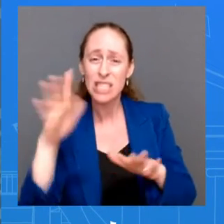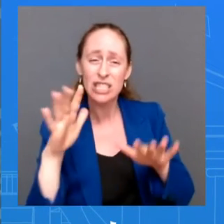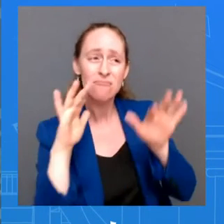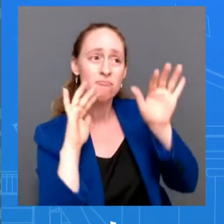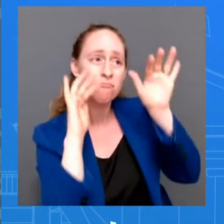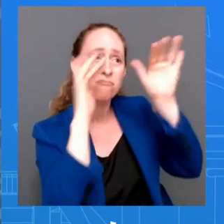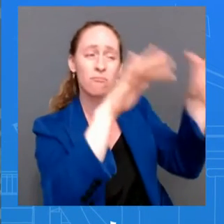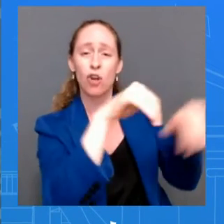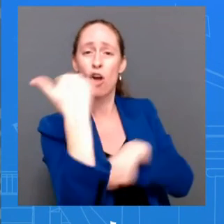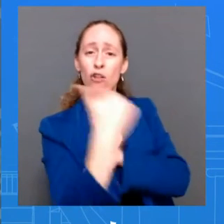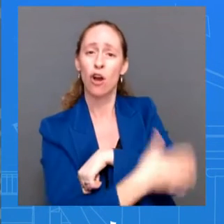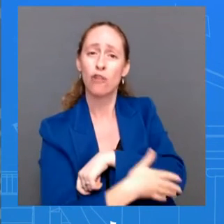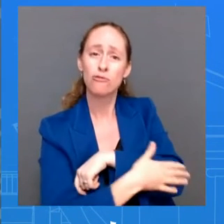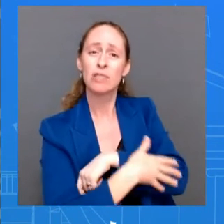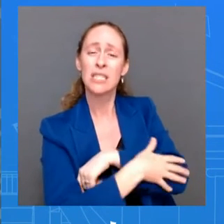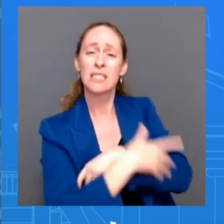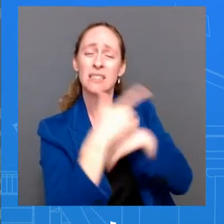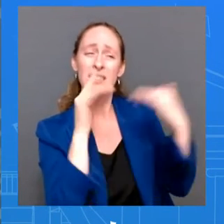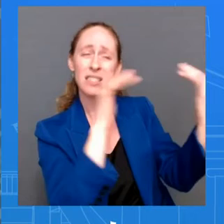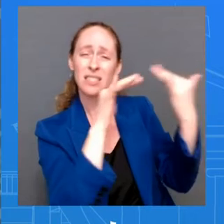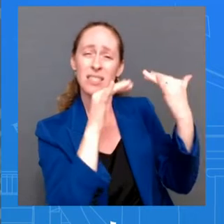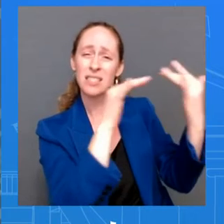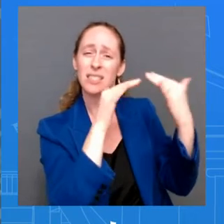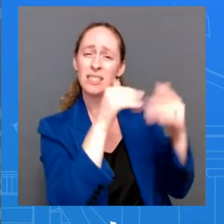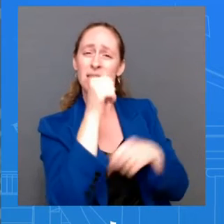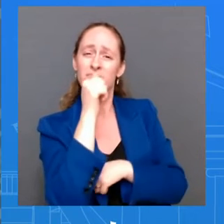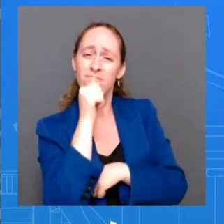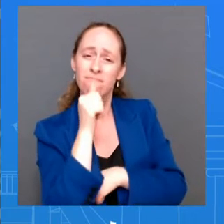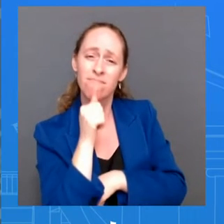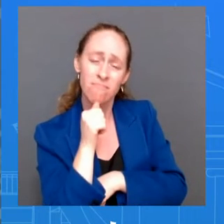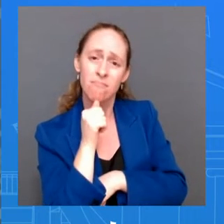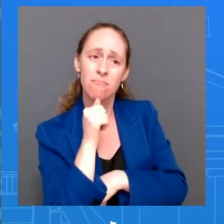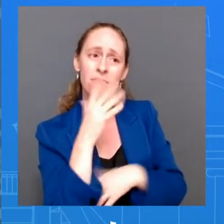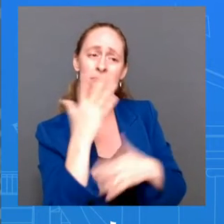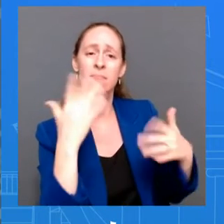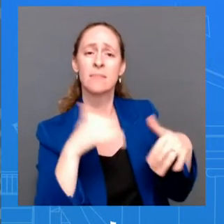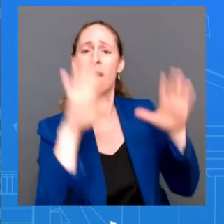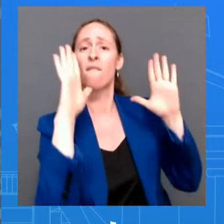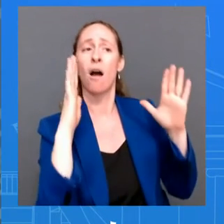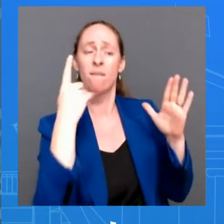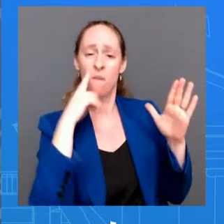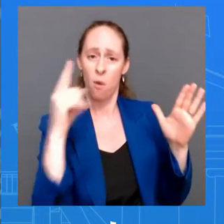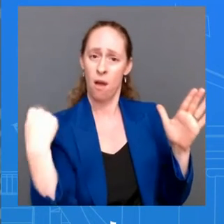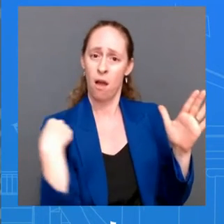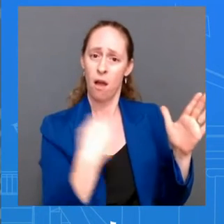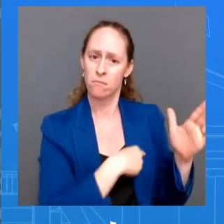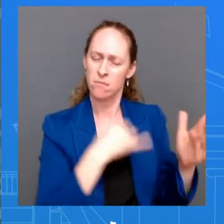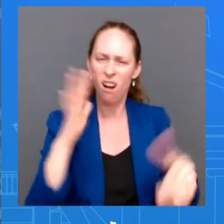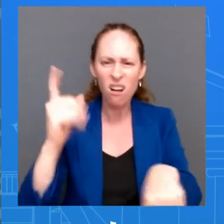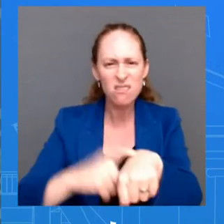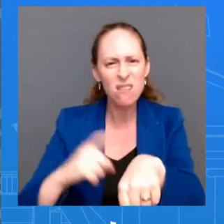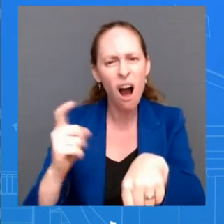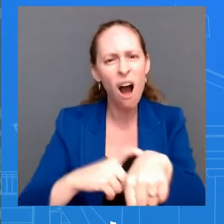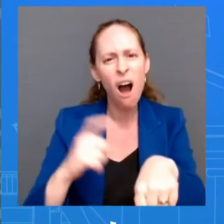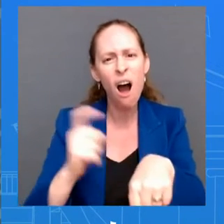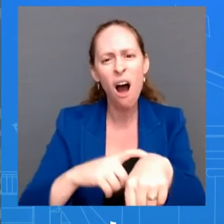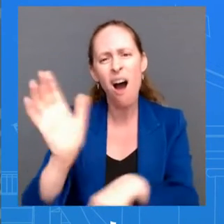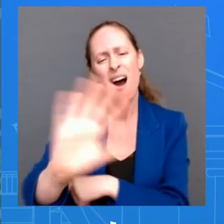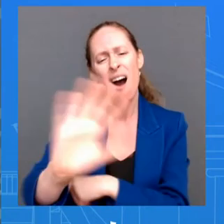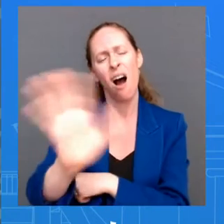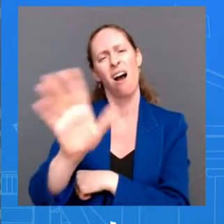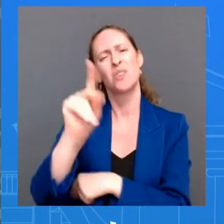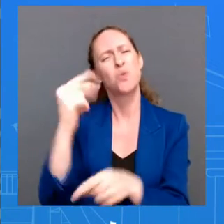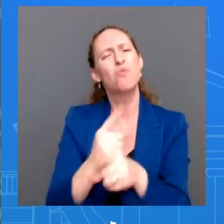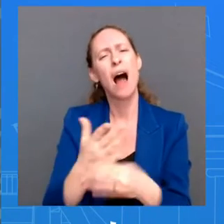now to move forward. And we hope that they do the right thing. Secondly, the